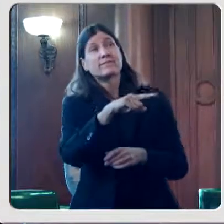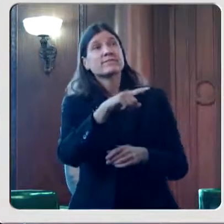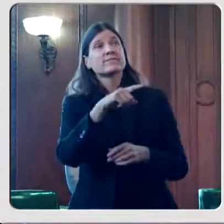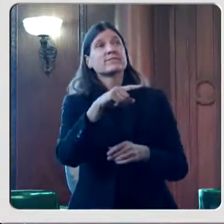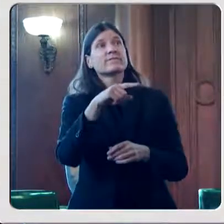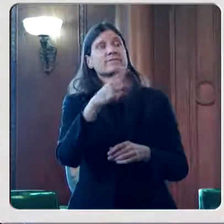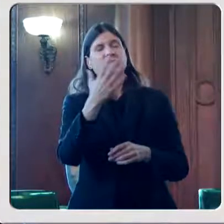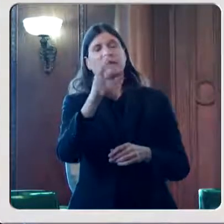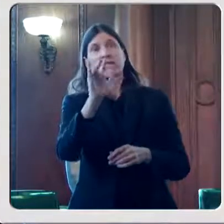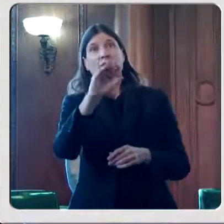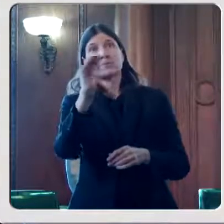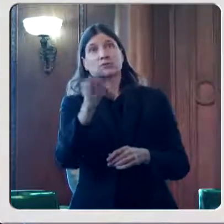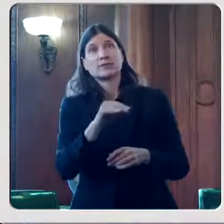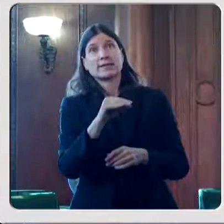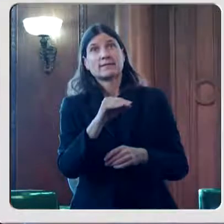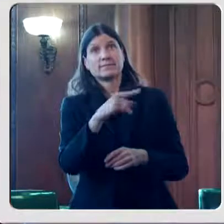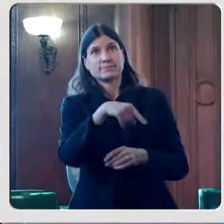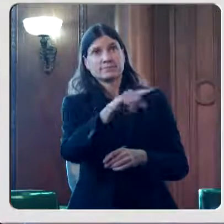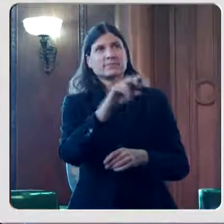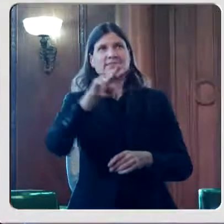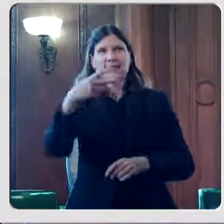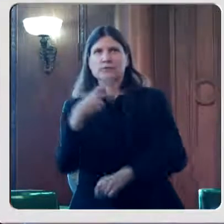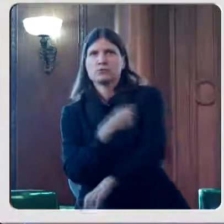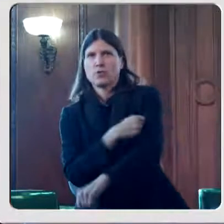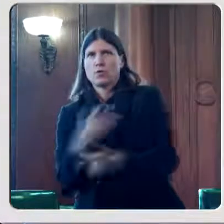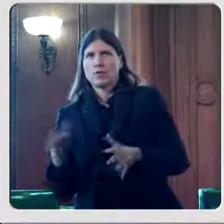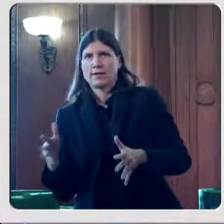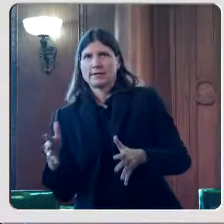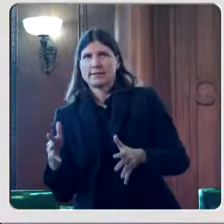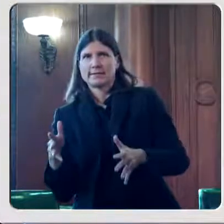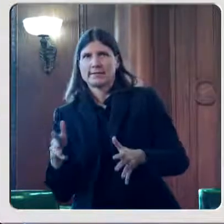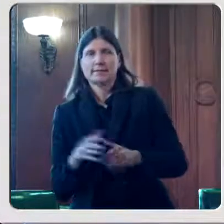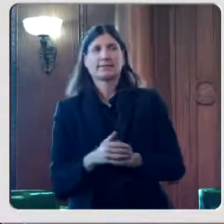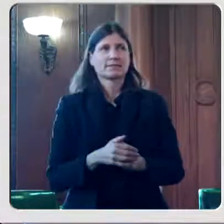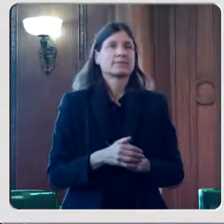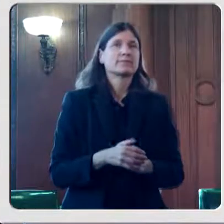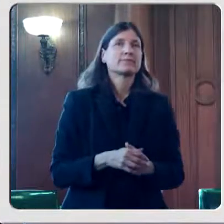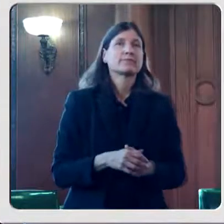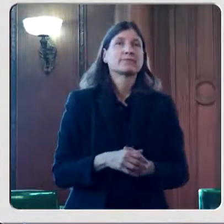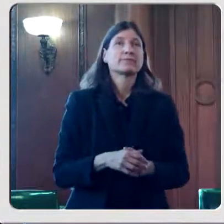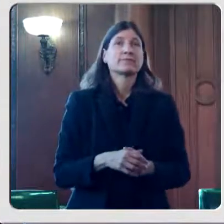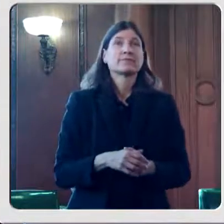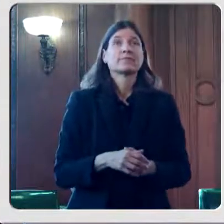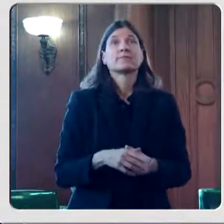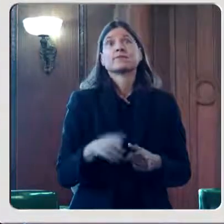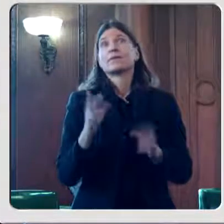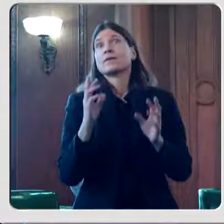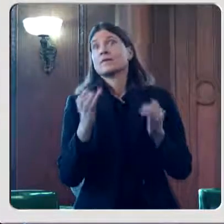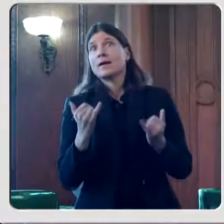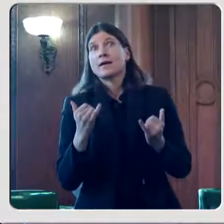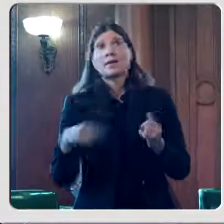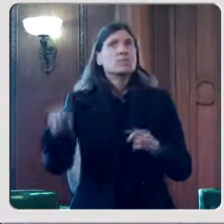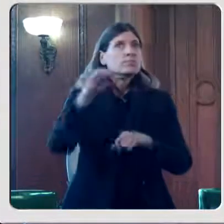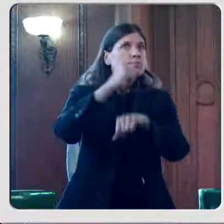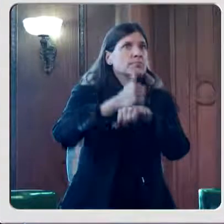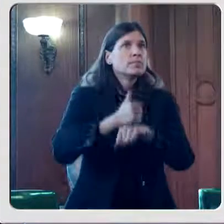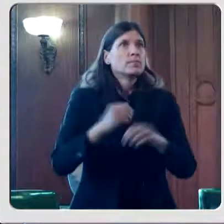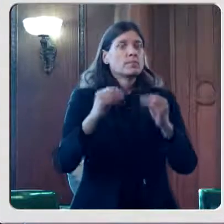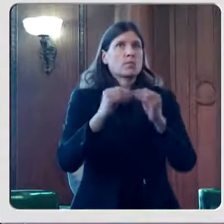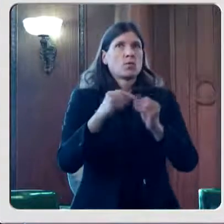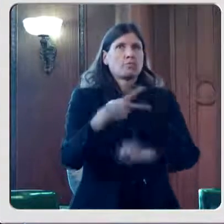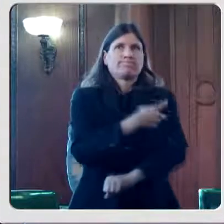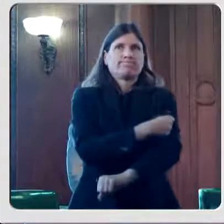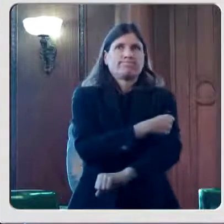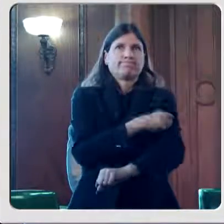be focusing on ensuring that sites that are able to utilize a high percentage of the vaccines given to them will